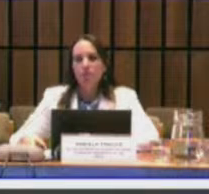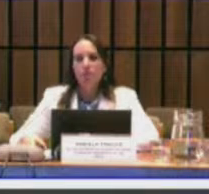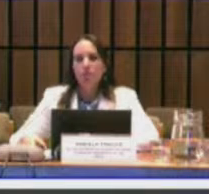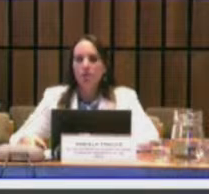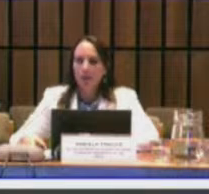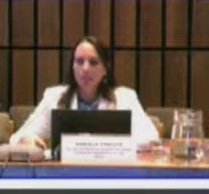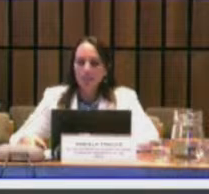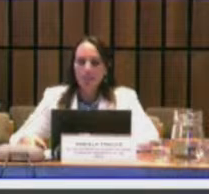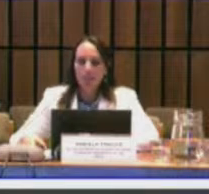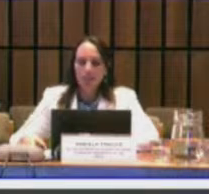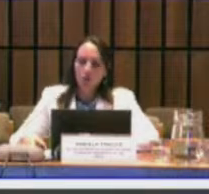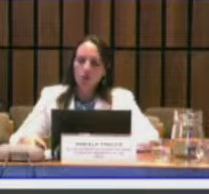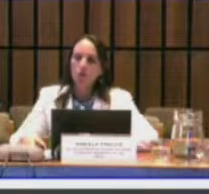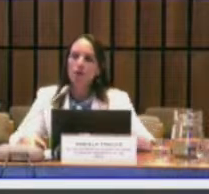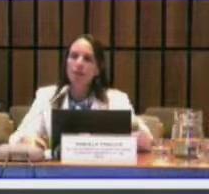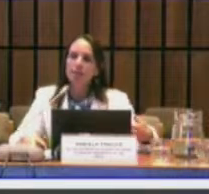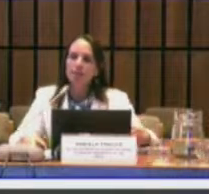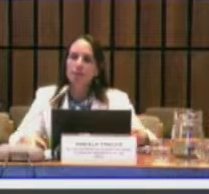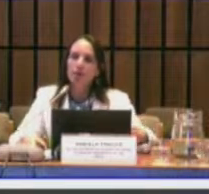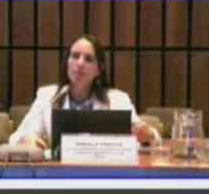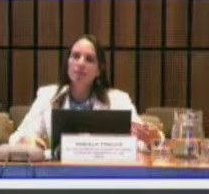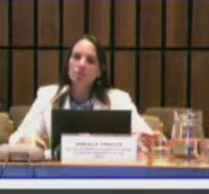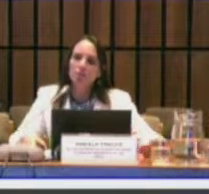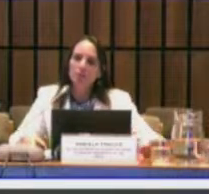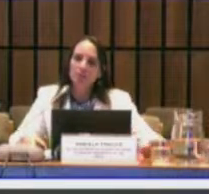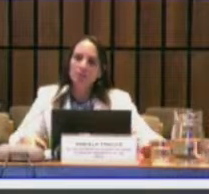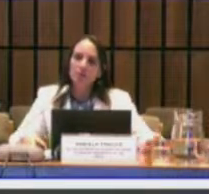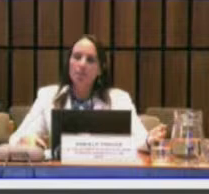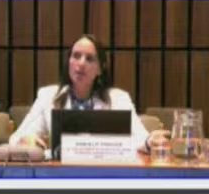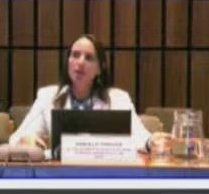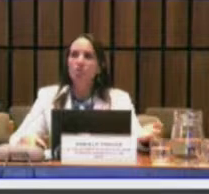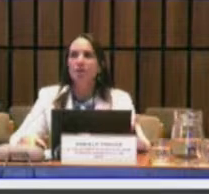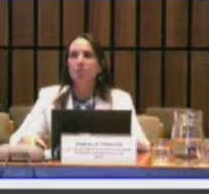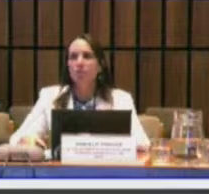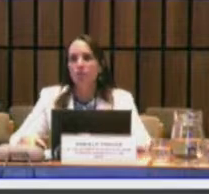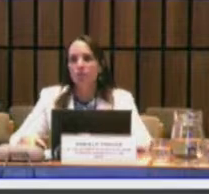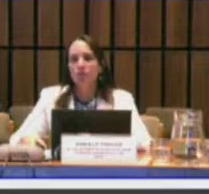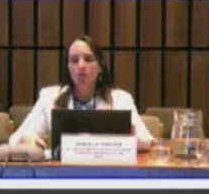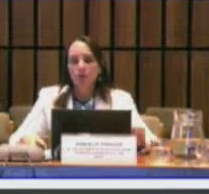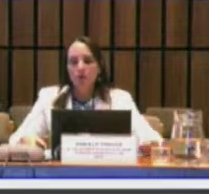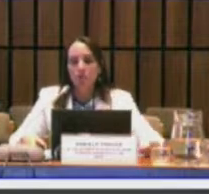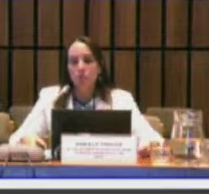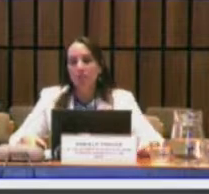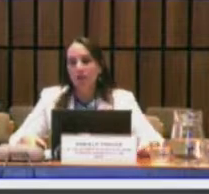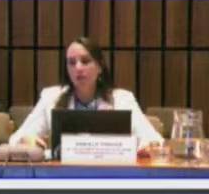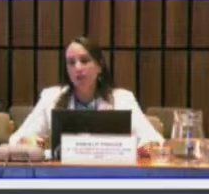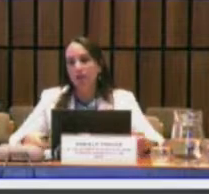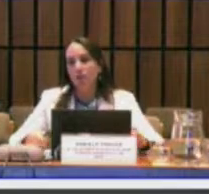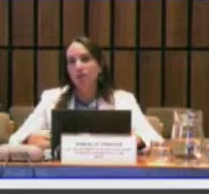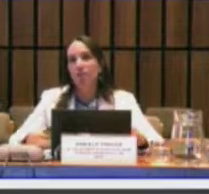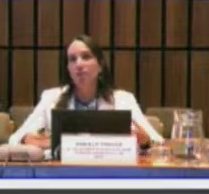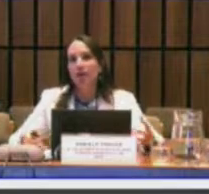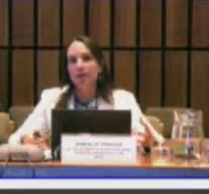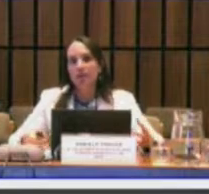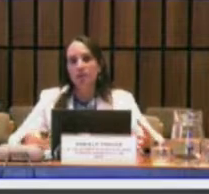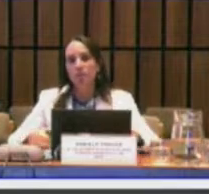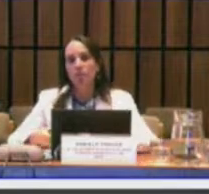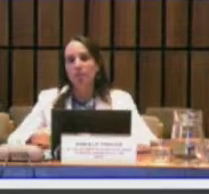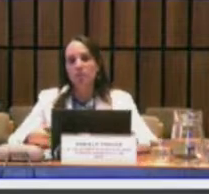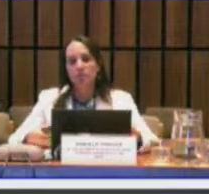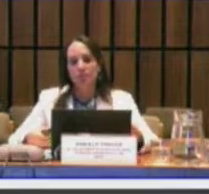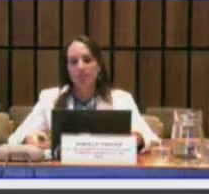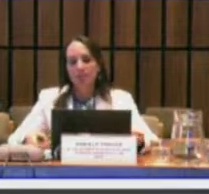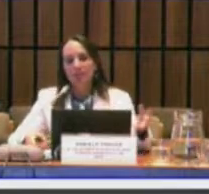This was adjusted by access with the countries that have PISA results, and we also have